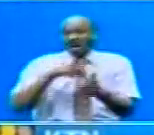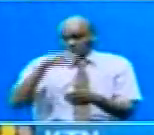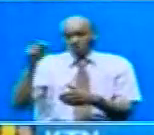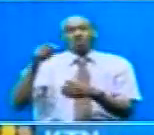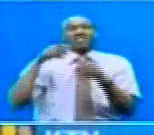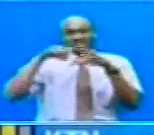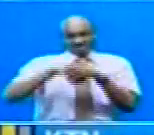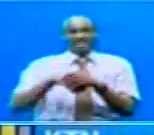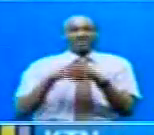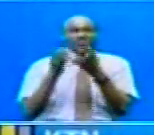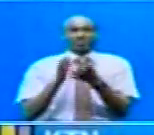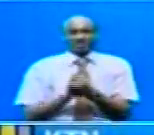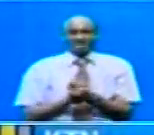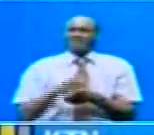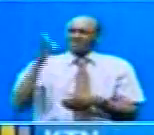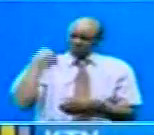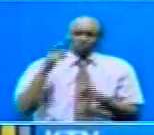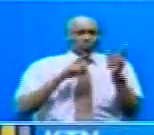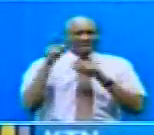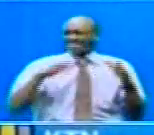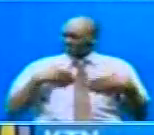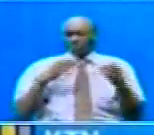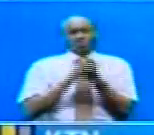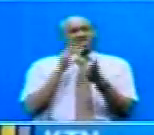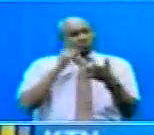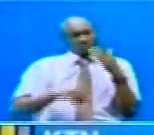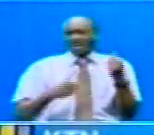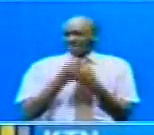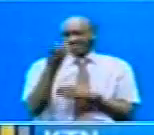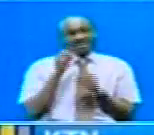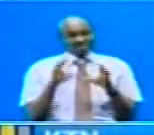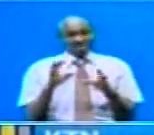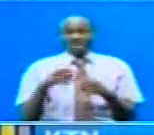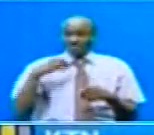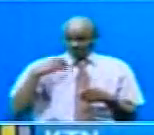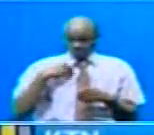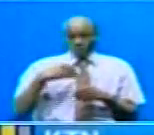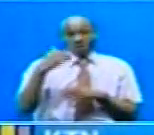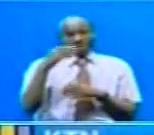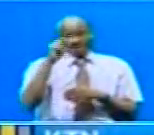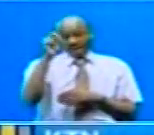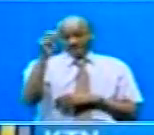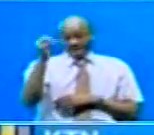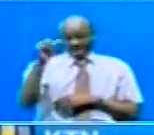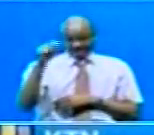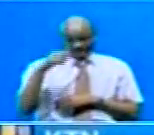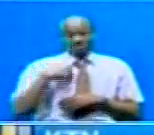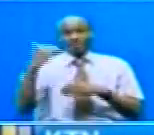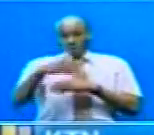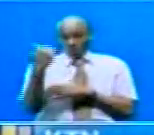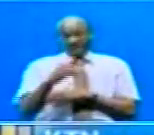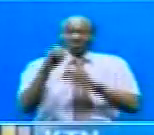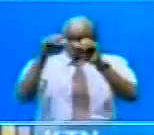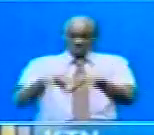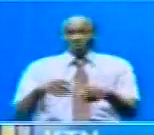the parks. Tourists were really very unhappy about what was going on. They were being dropped at Namanga, for example, and there was squabbles